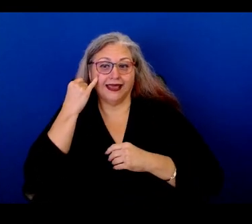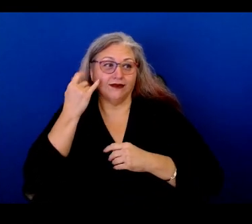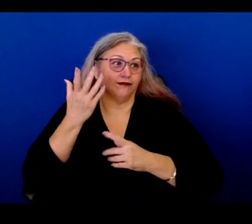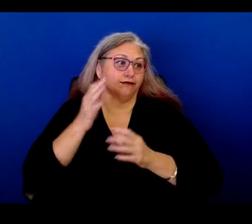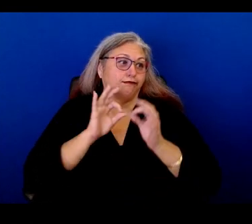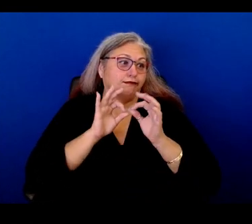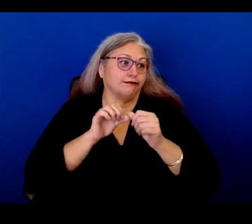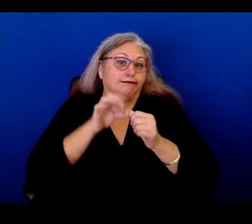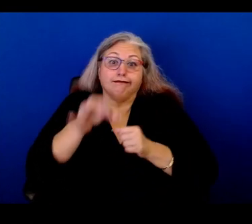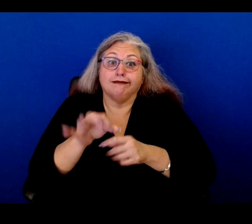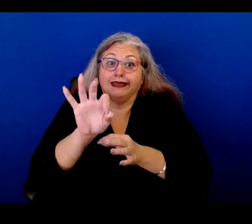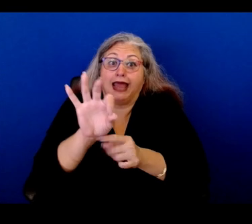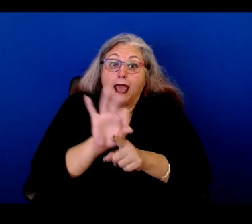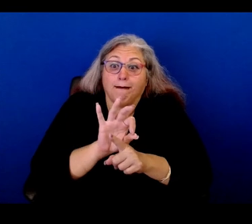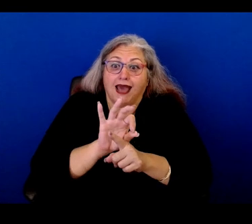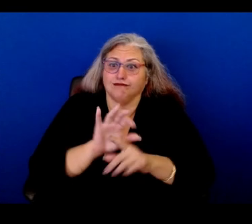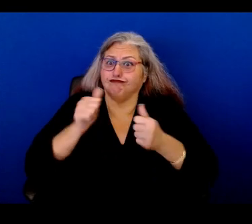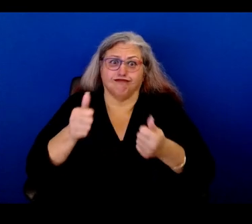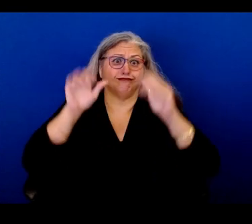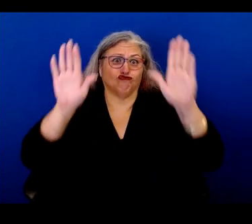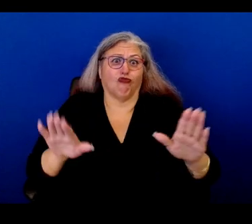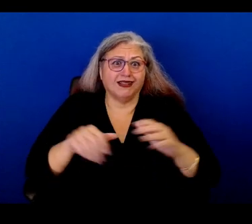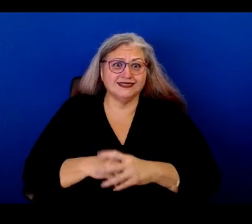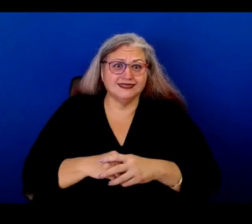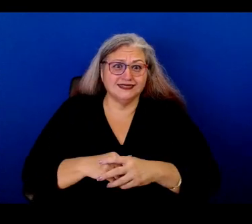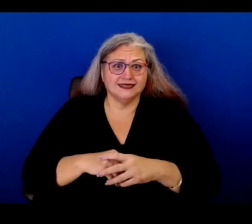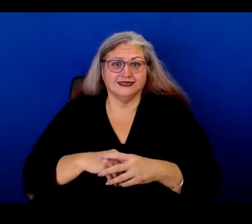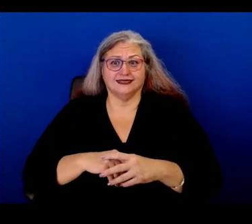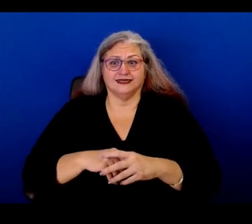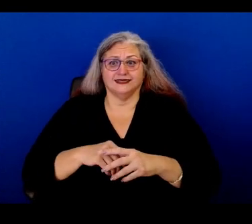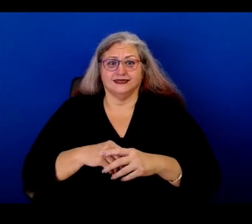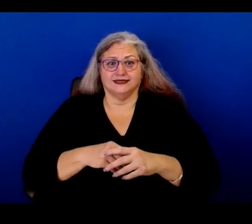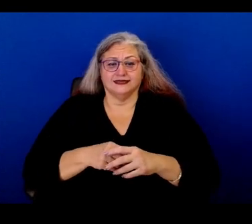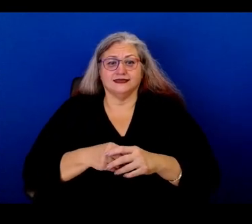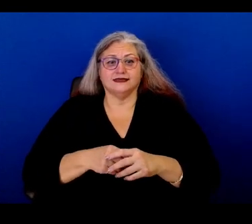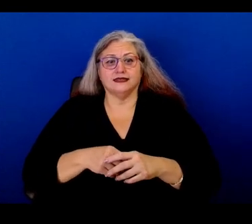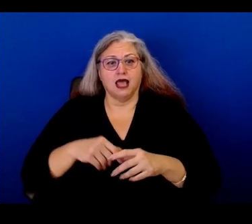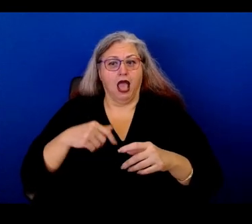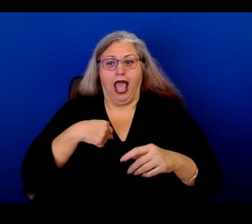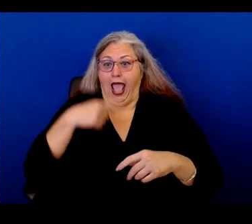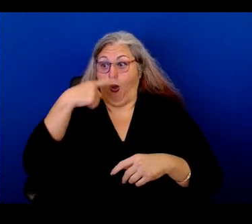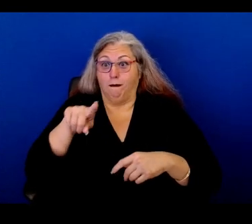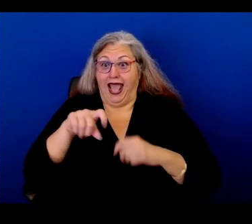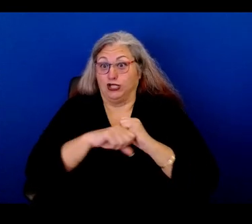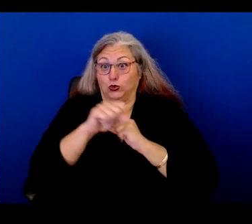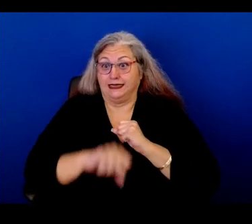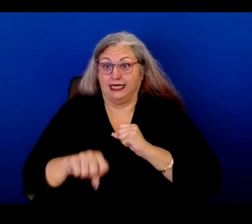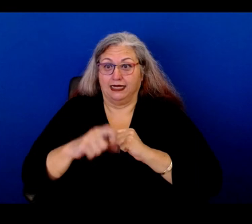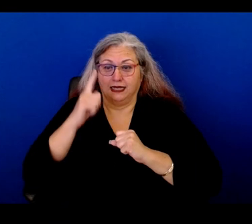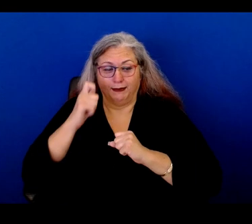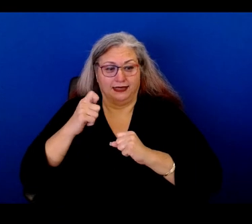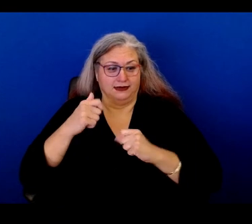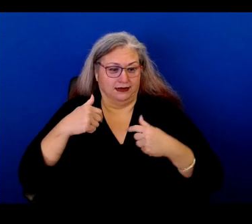know, 9 months, that's great. Like, right. I don't right. mind extending because